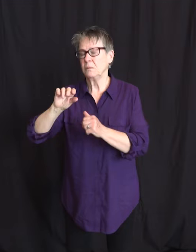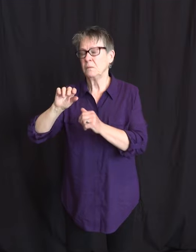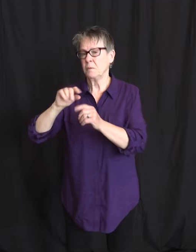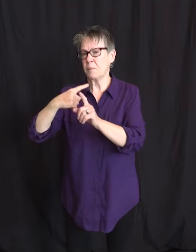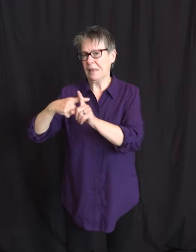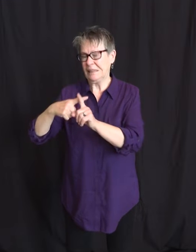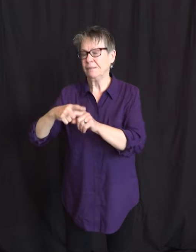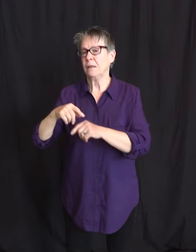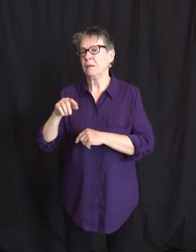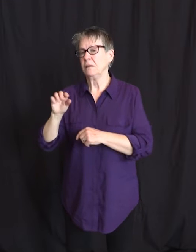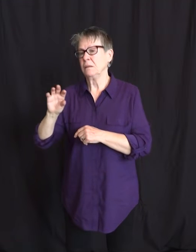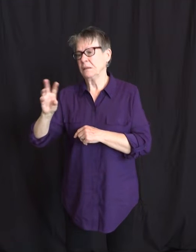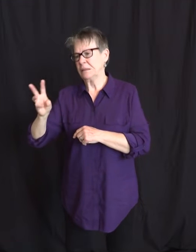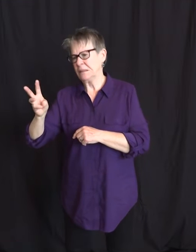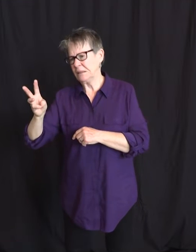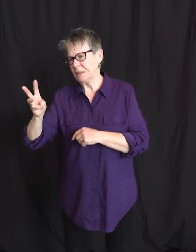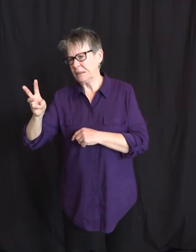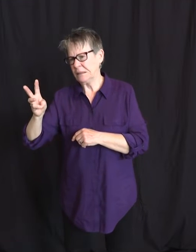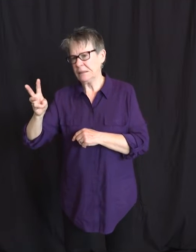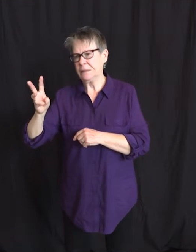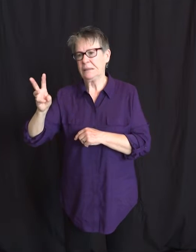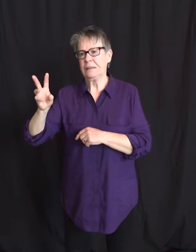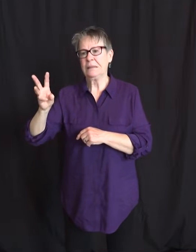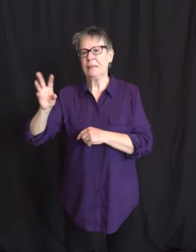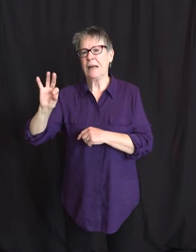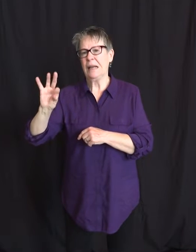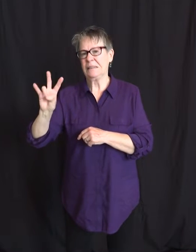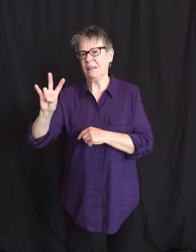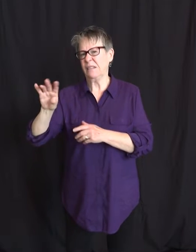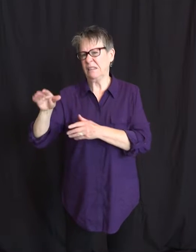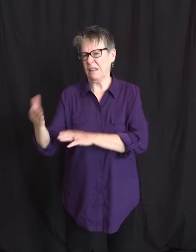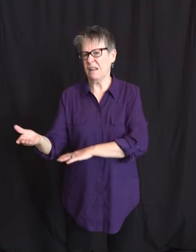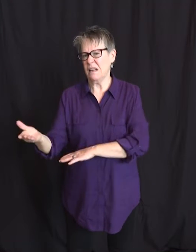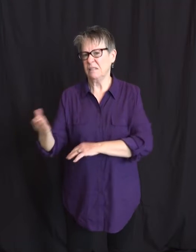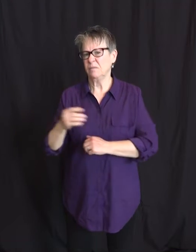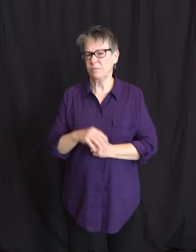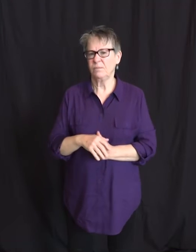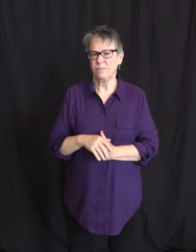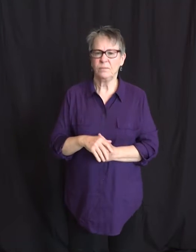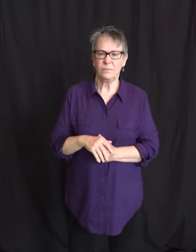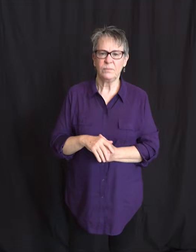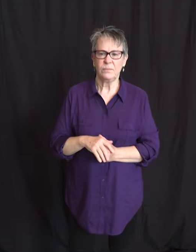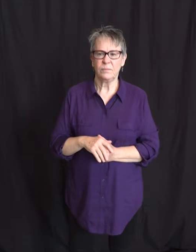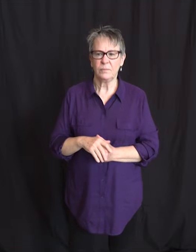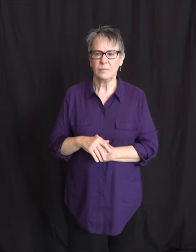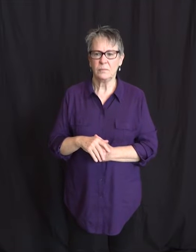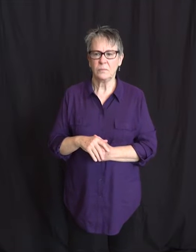census of 714. Our state psychiatric hospitals